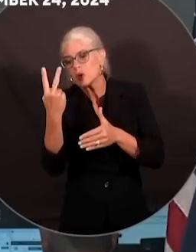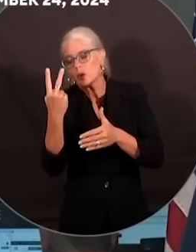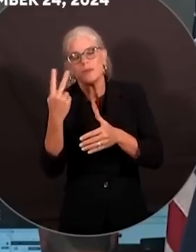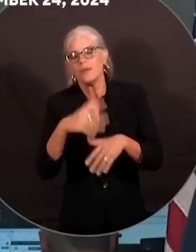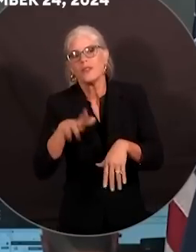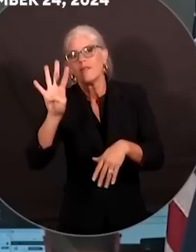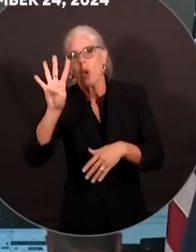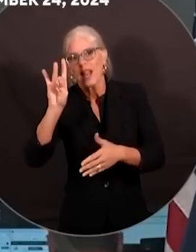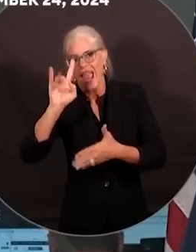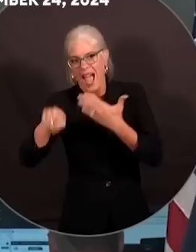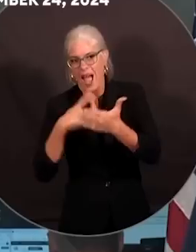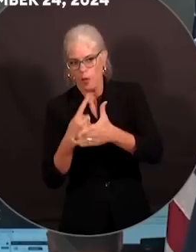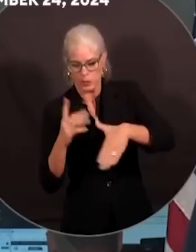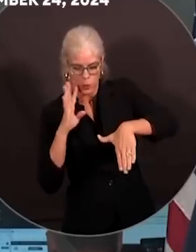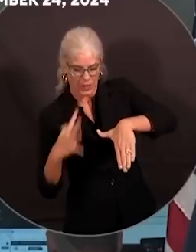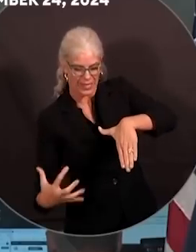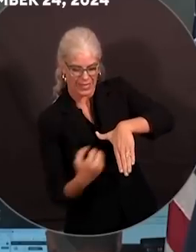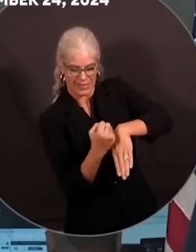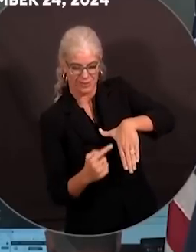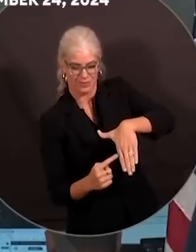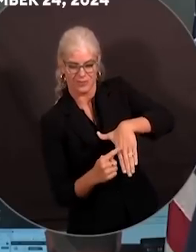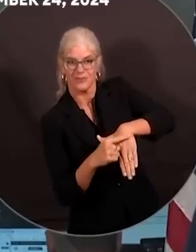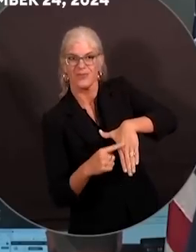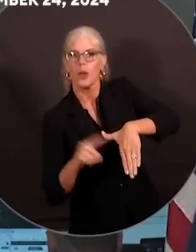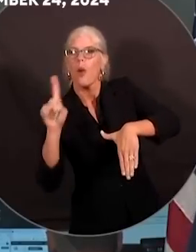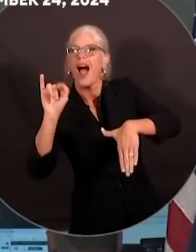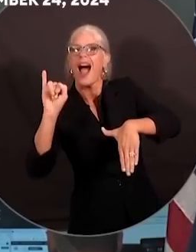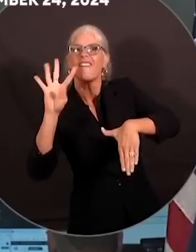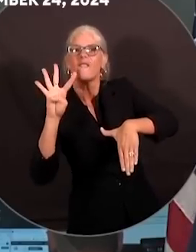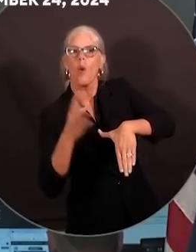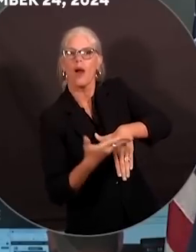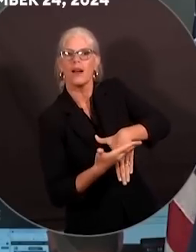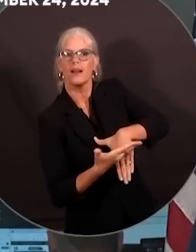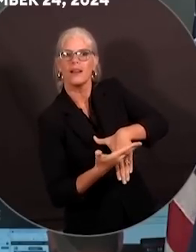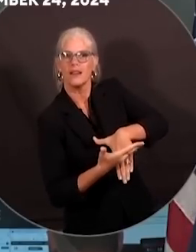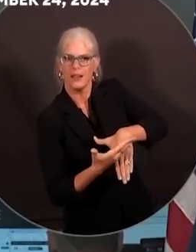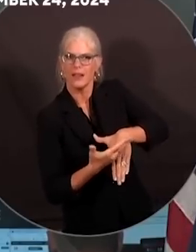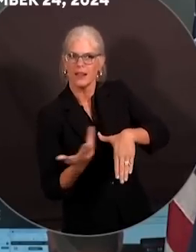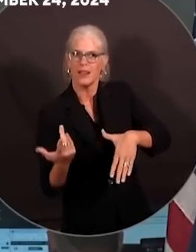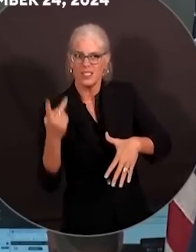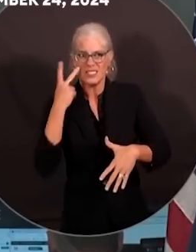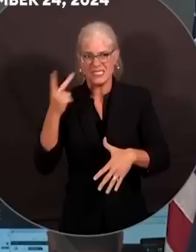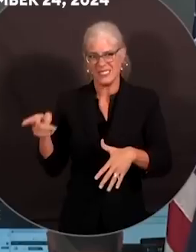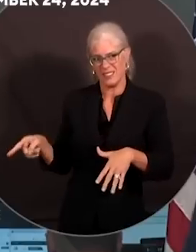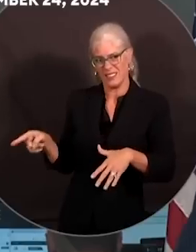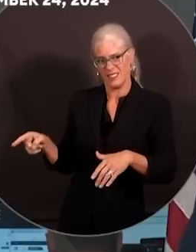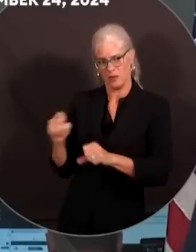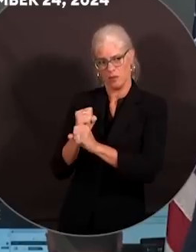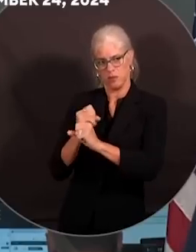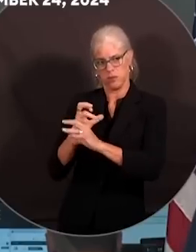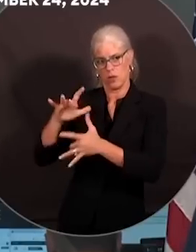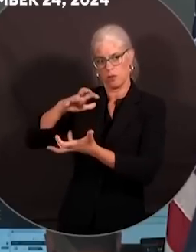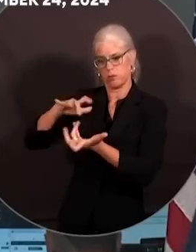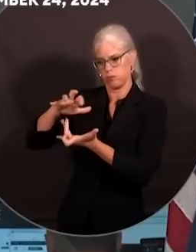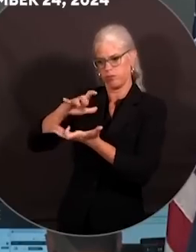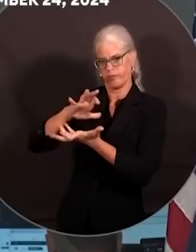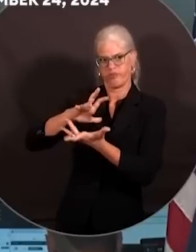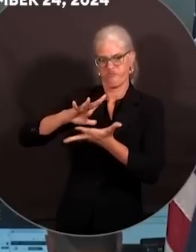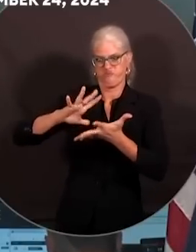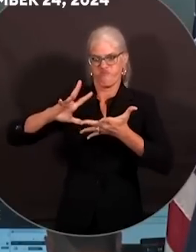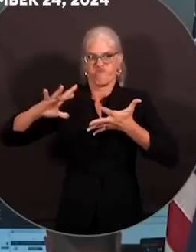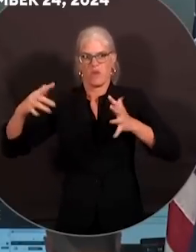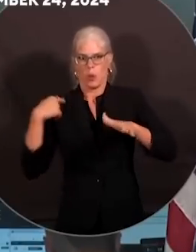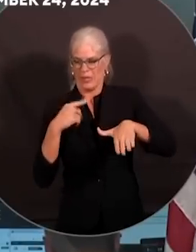did we expand the area? The governor has already alluded to it, but the information we are receiving, this hurricane will